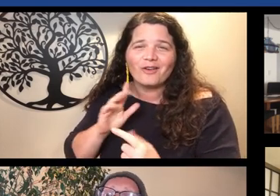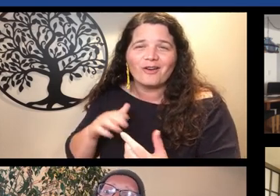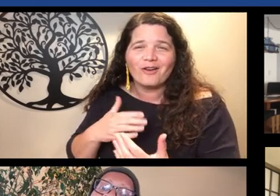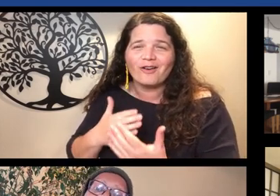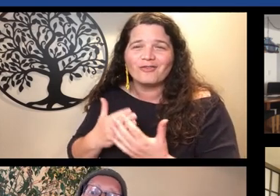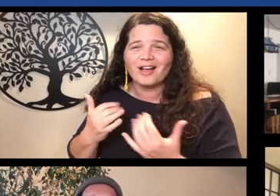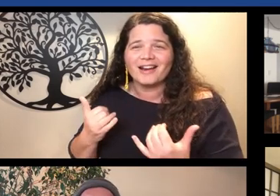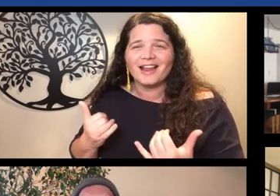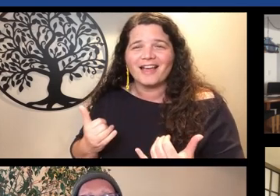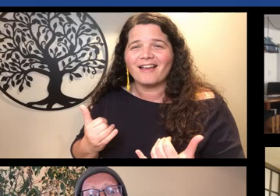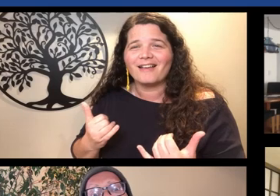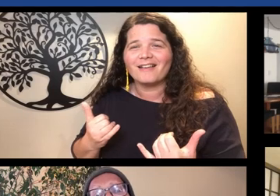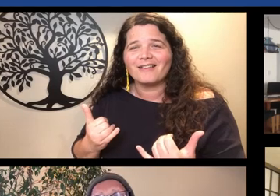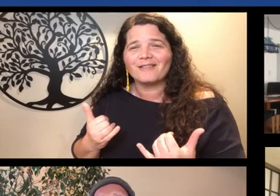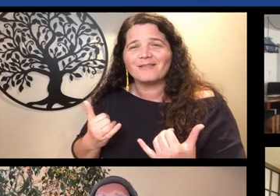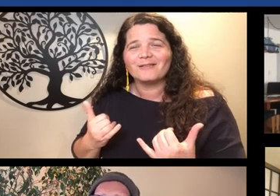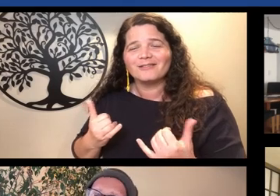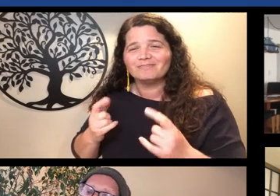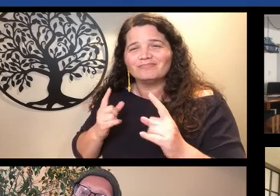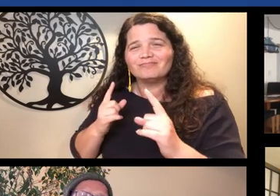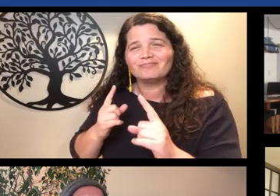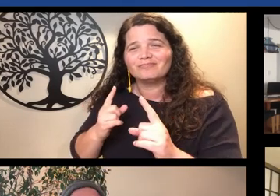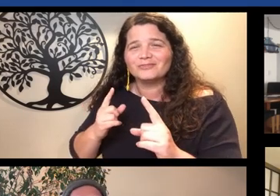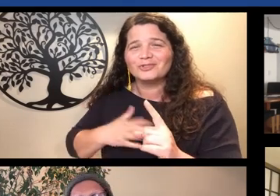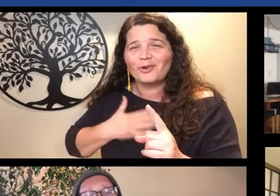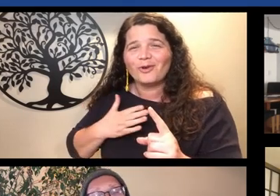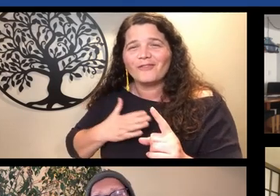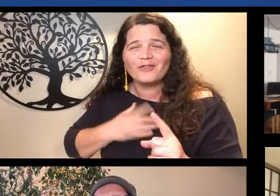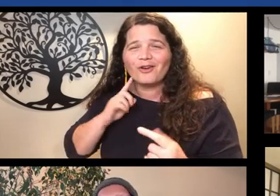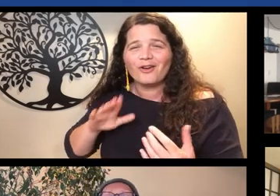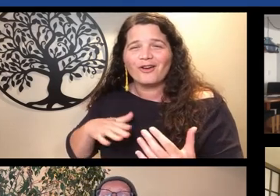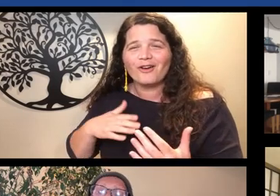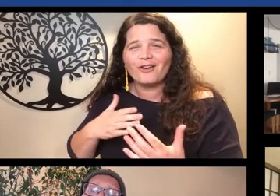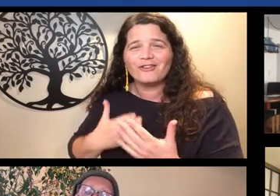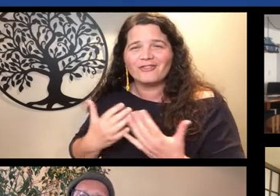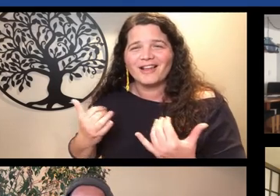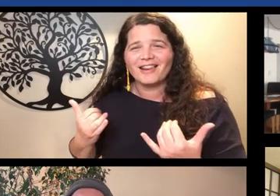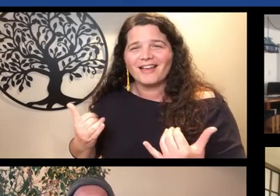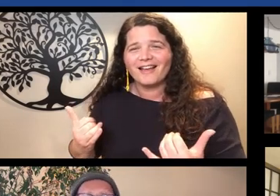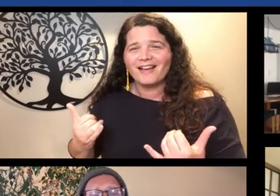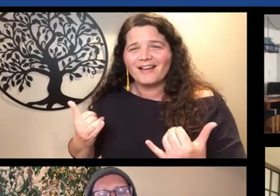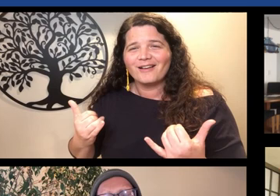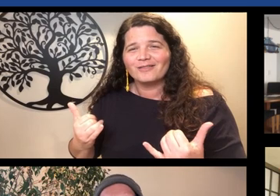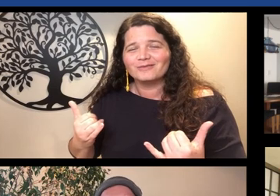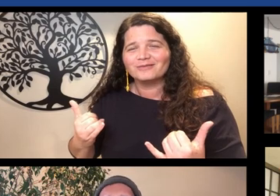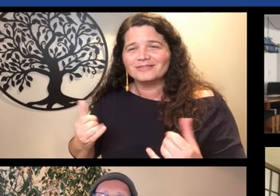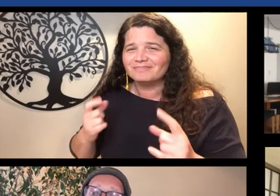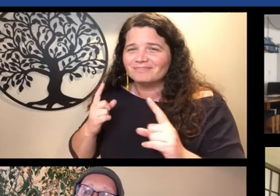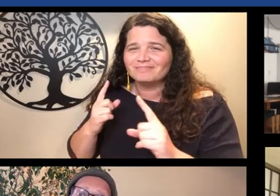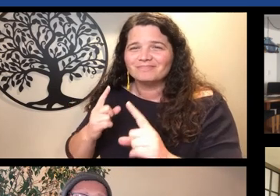for all right now. Let there be joy for all right